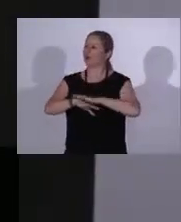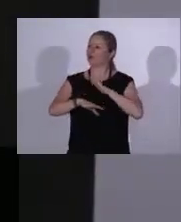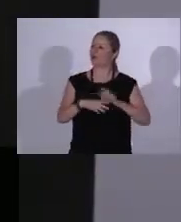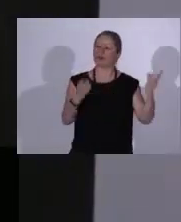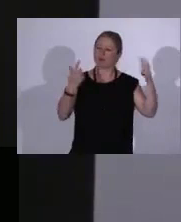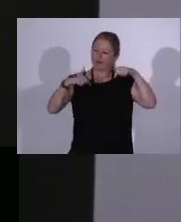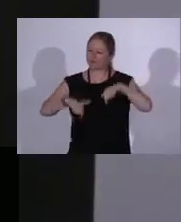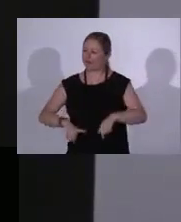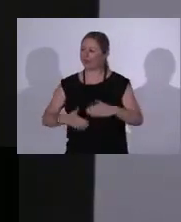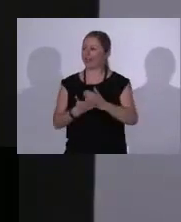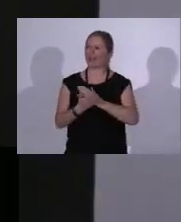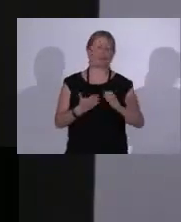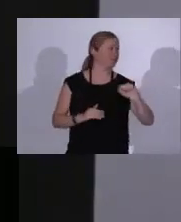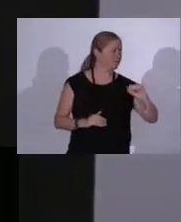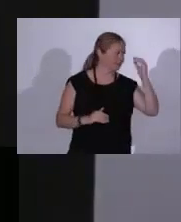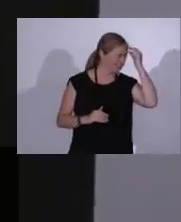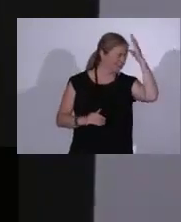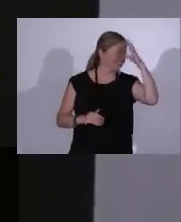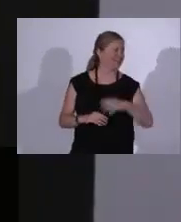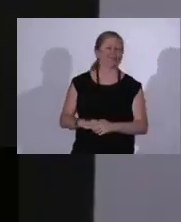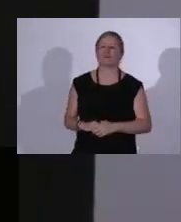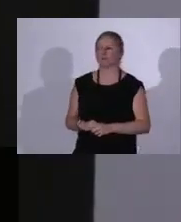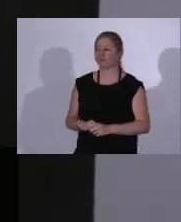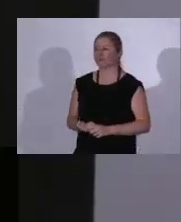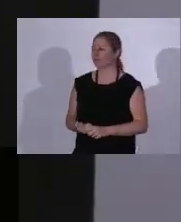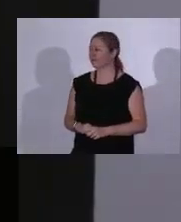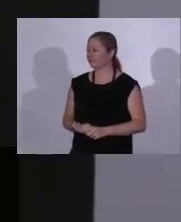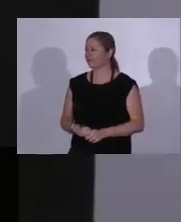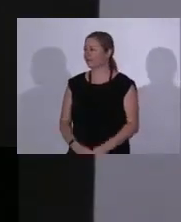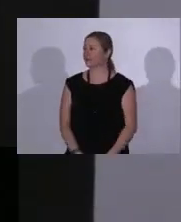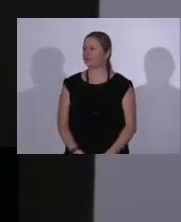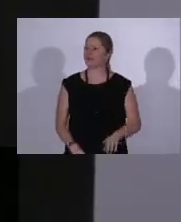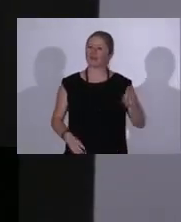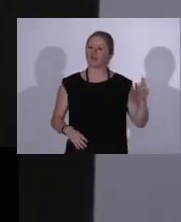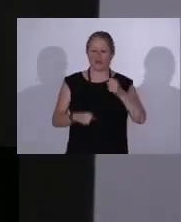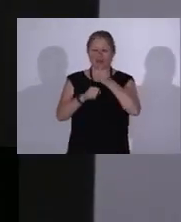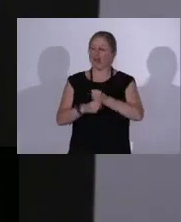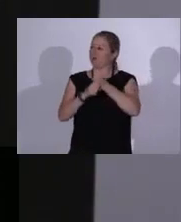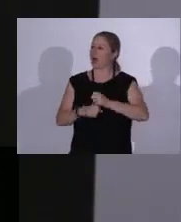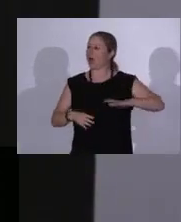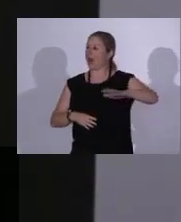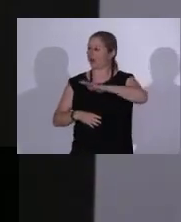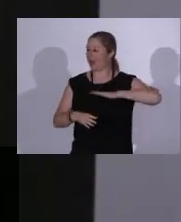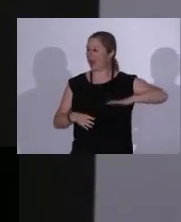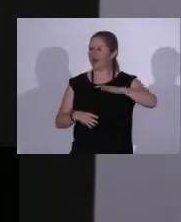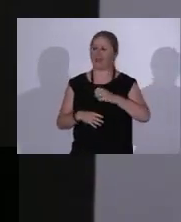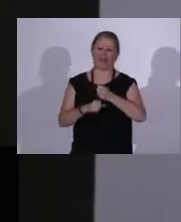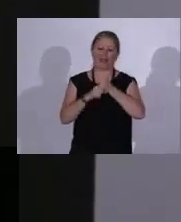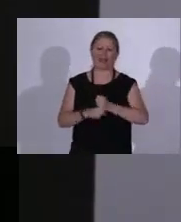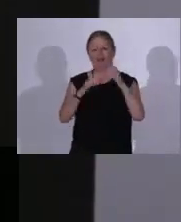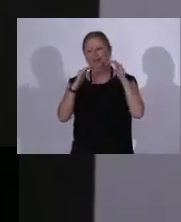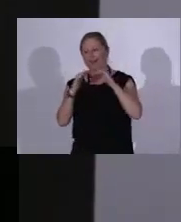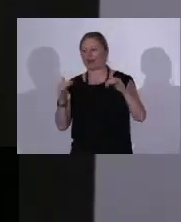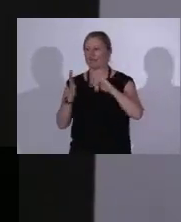to share your knowledge with us. So that was Clubland. That was club level in Sandringham,